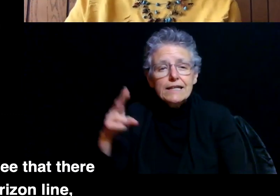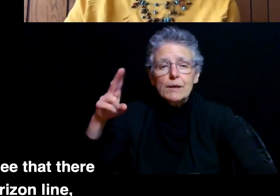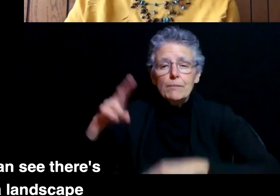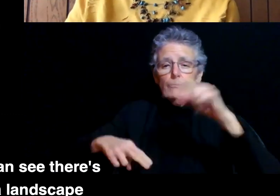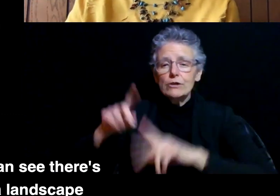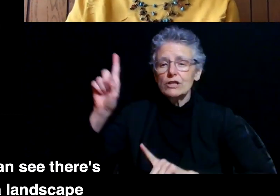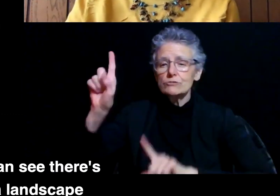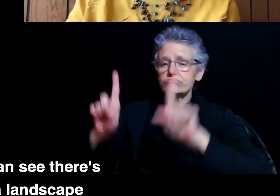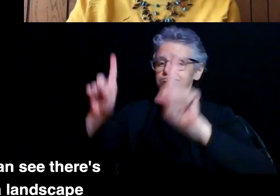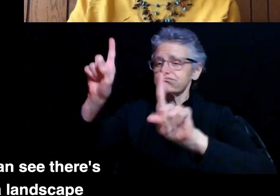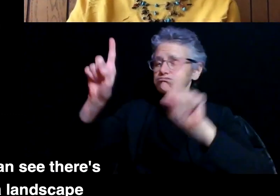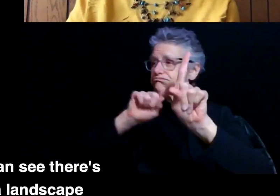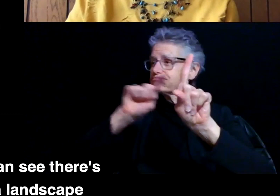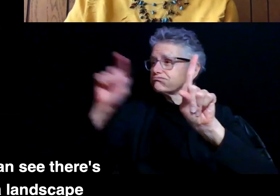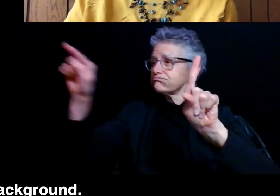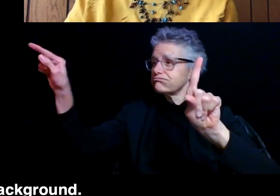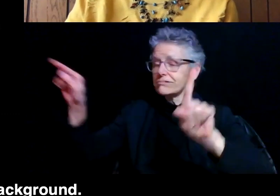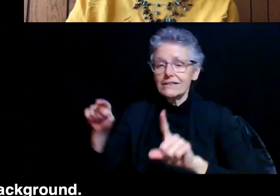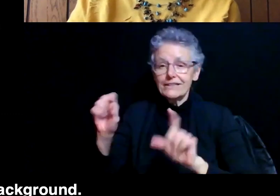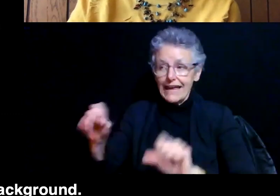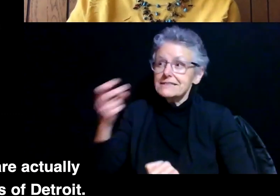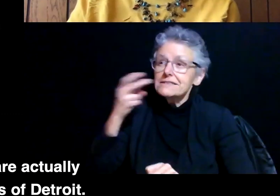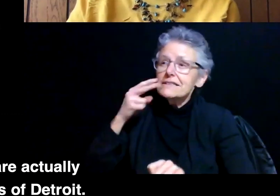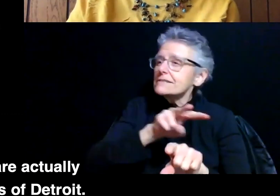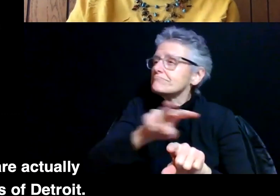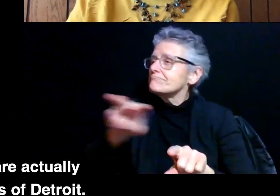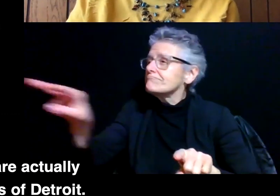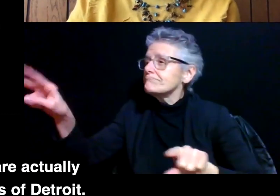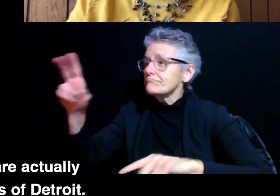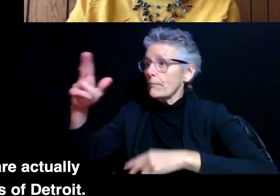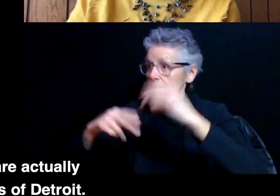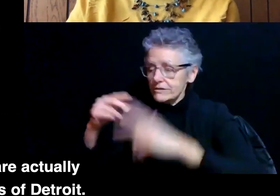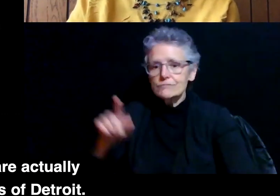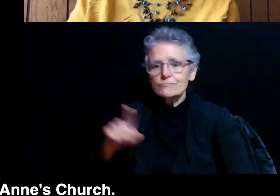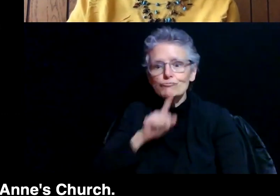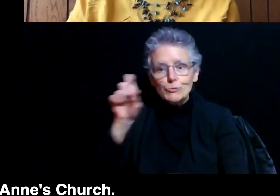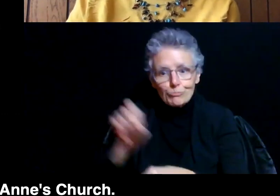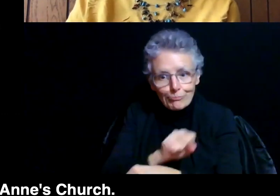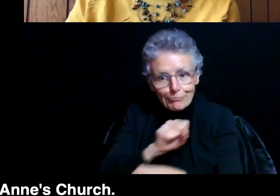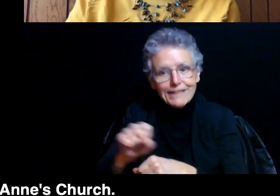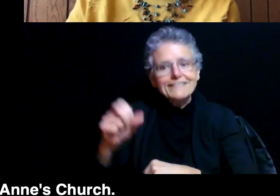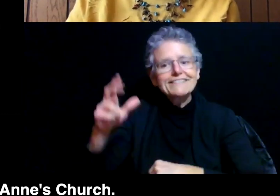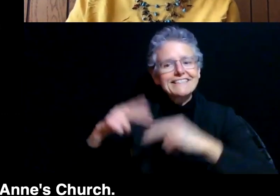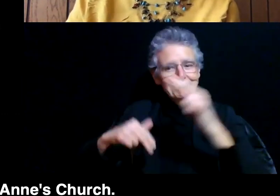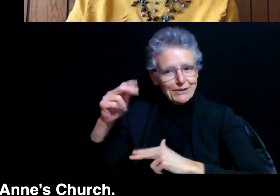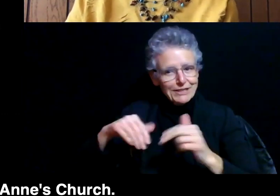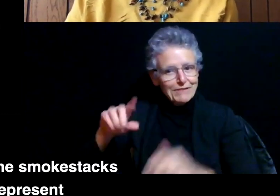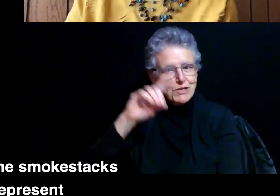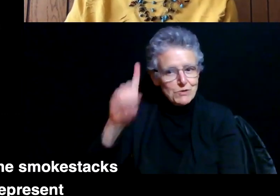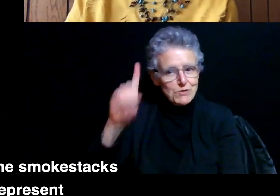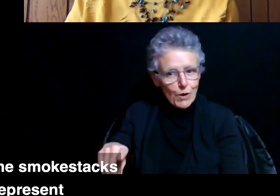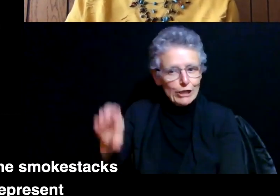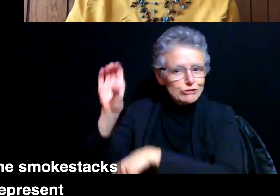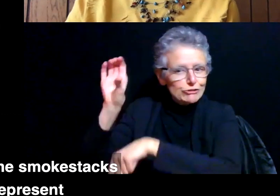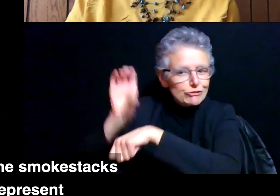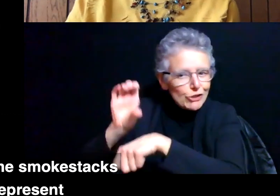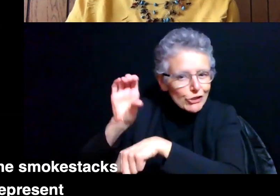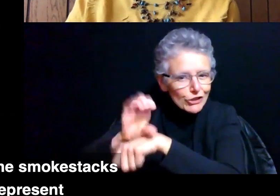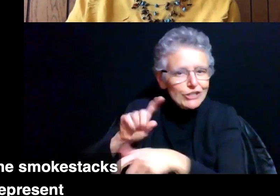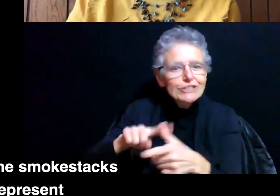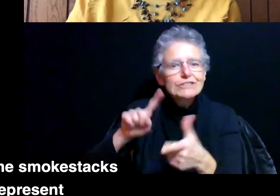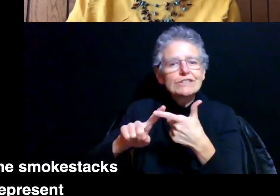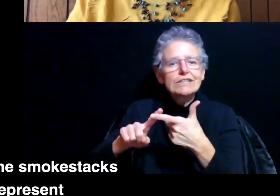horizon line, and you can see there's sort of a landscape in the background. Those are actually buildings of Detroit. We have St. Anne's Church. We have